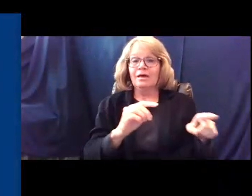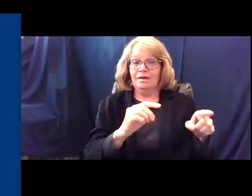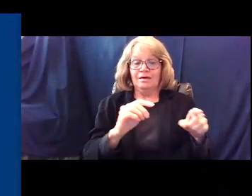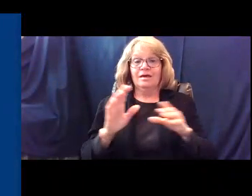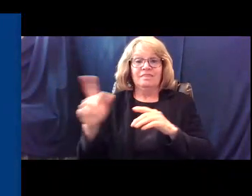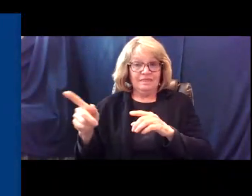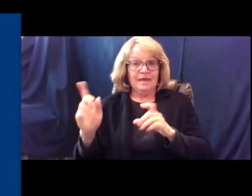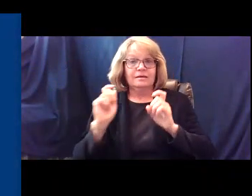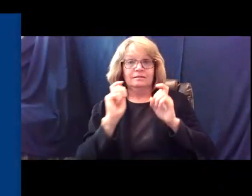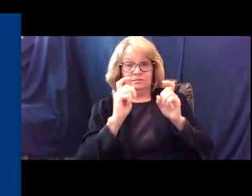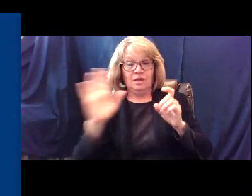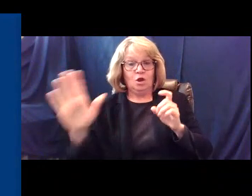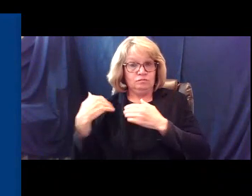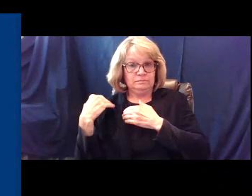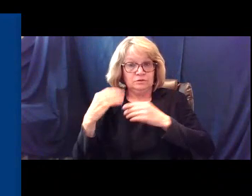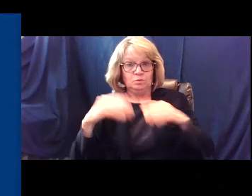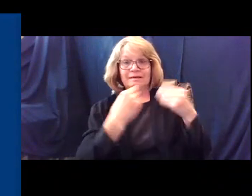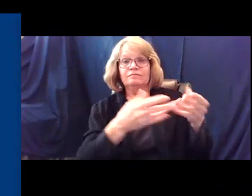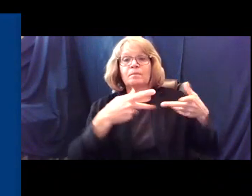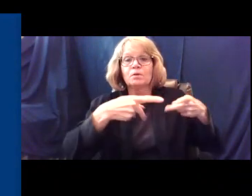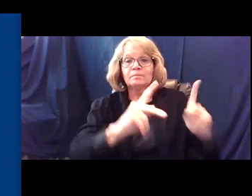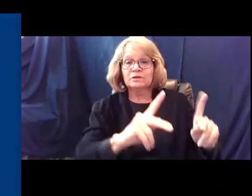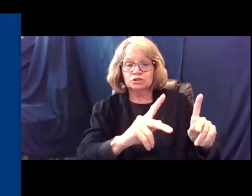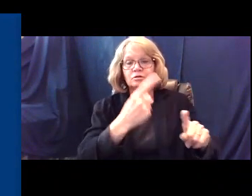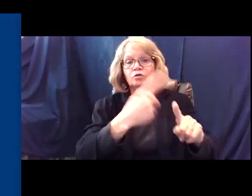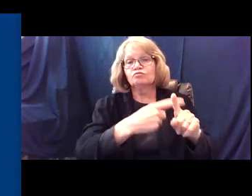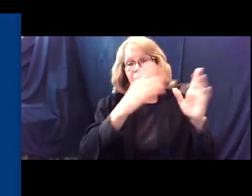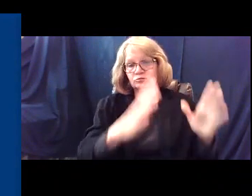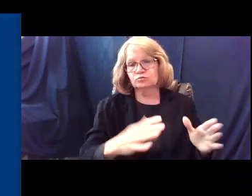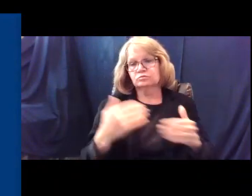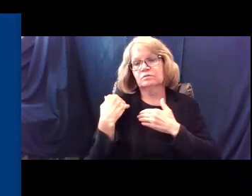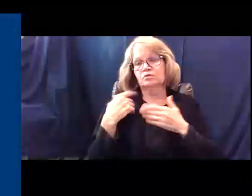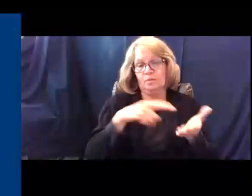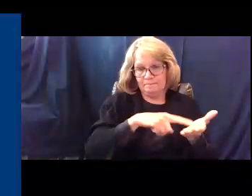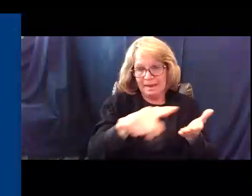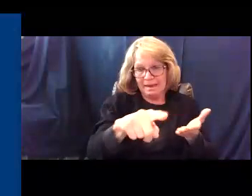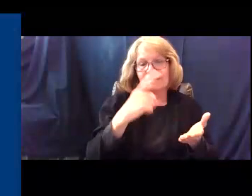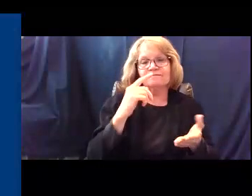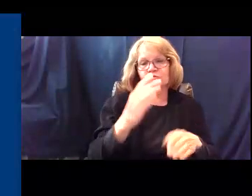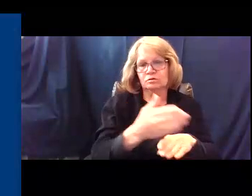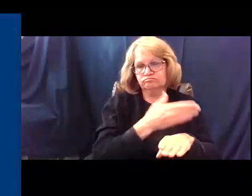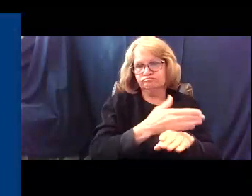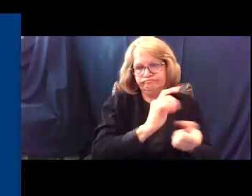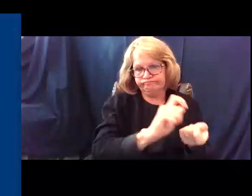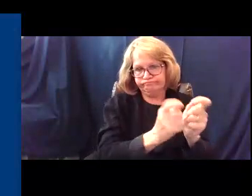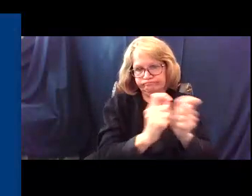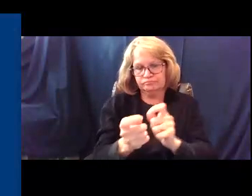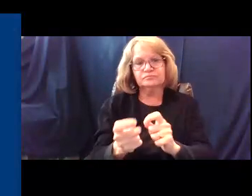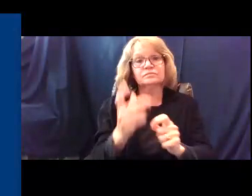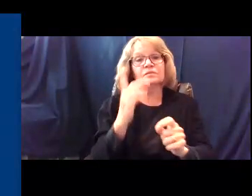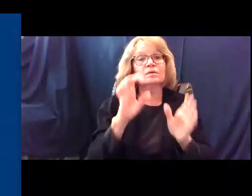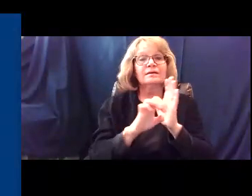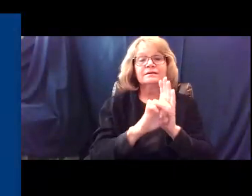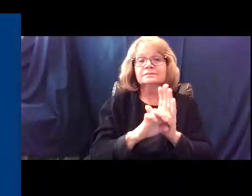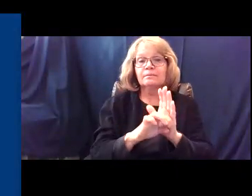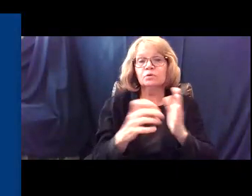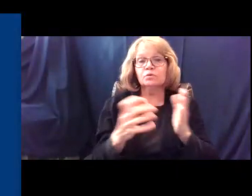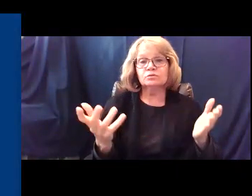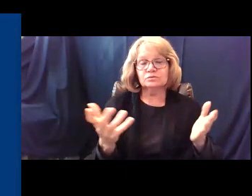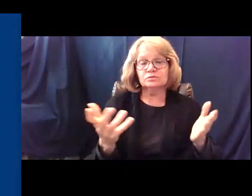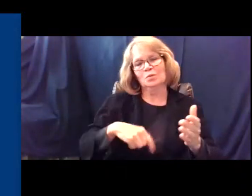permission, and it's the tenant's responsibility to pay for those changes. So some examples, which we covered